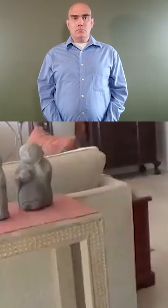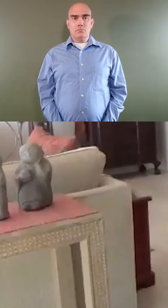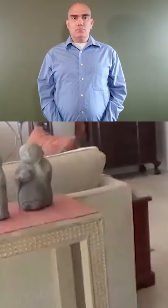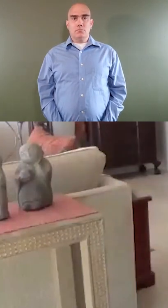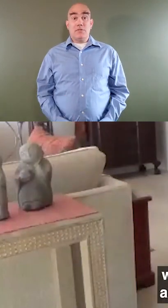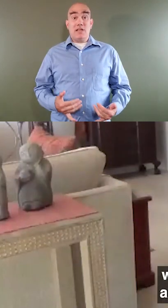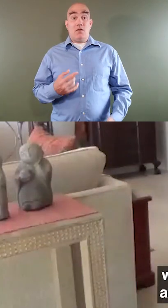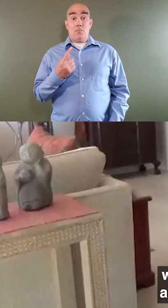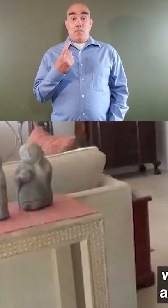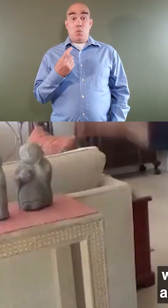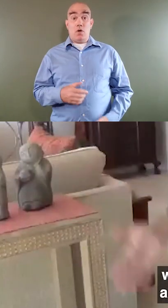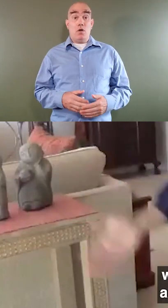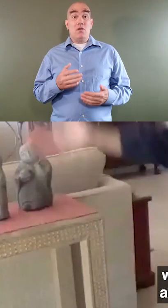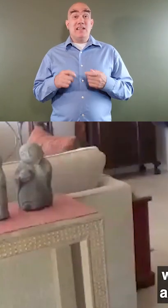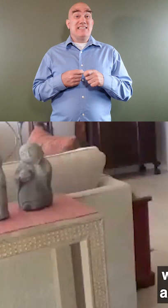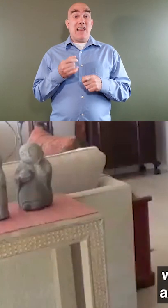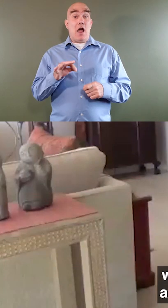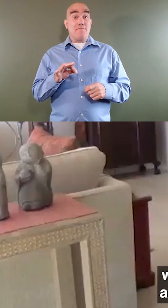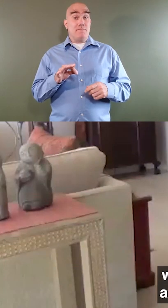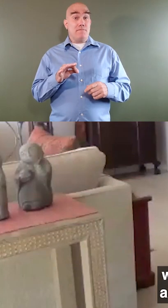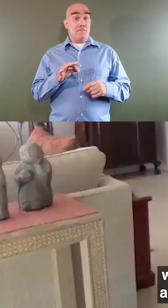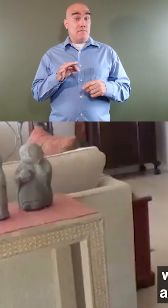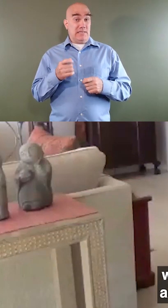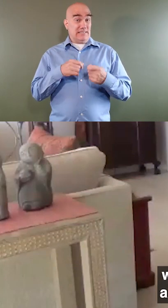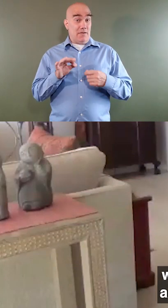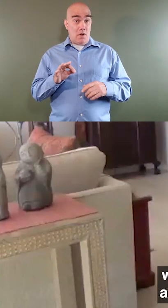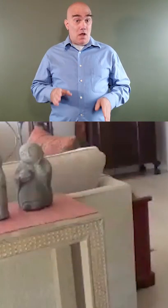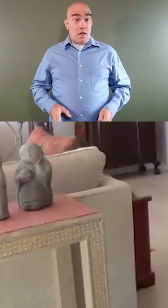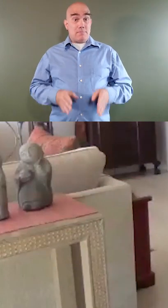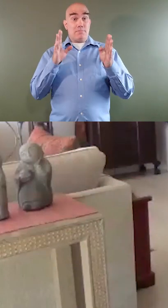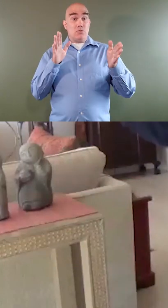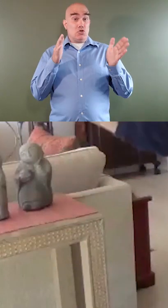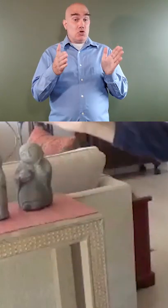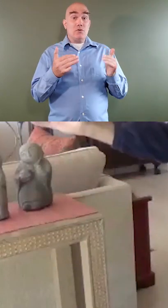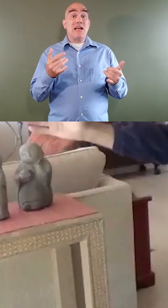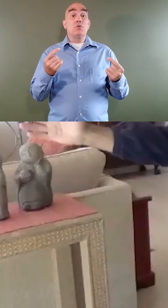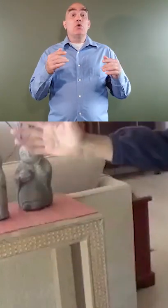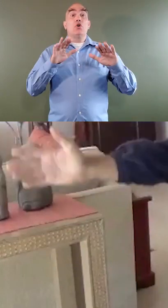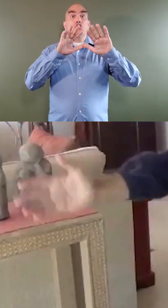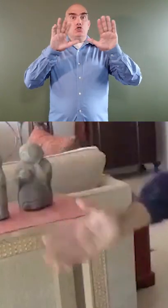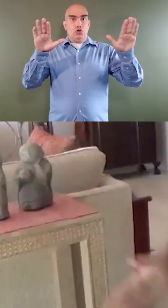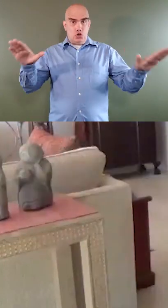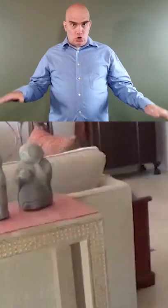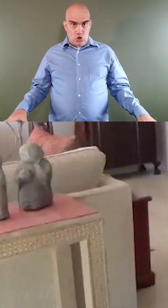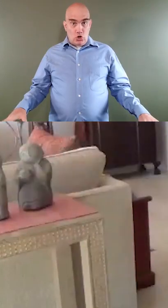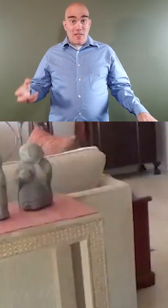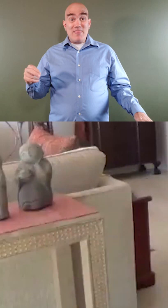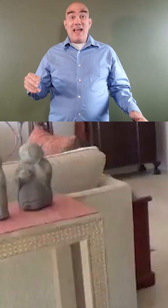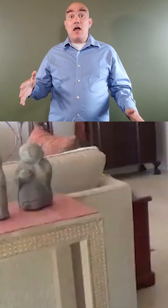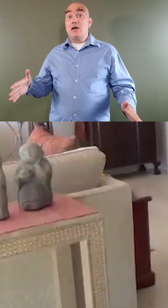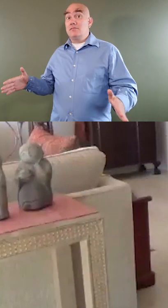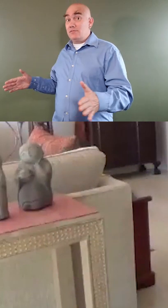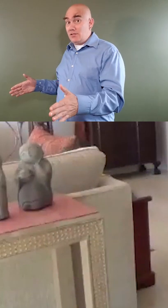And there's one more, which is coming, instead of coming up and turning and coming down, it's coming down and turning and